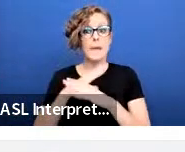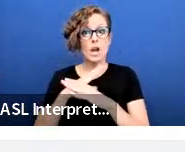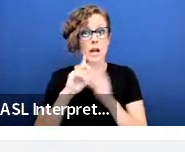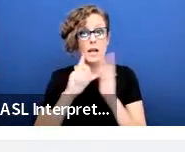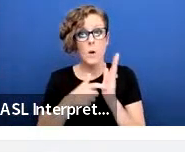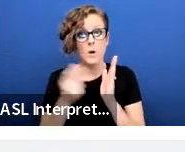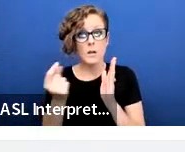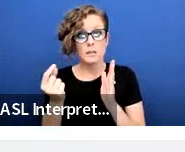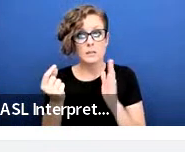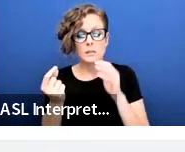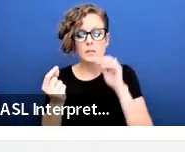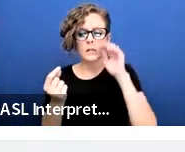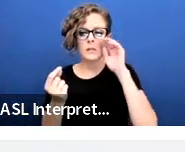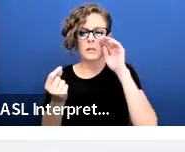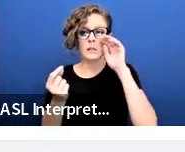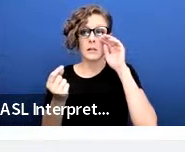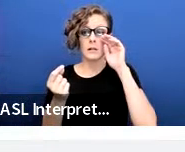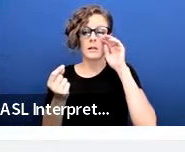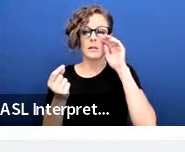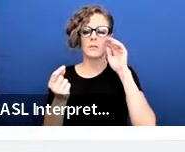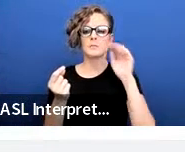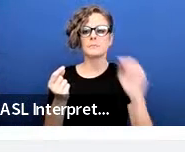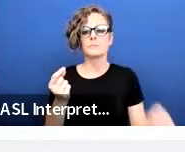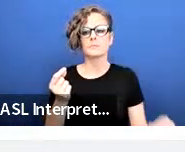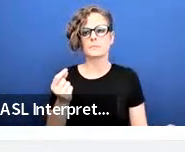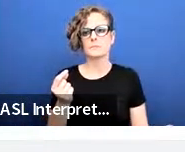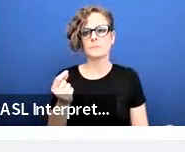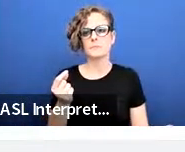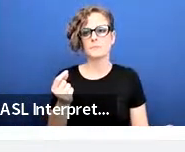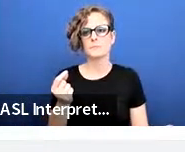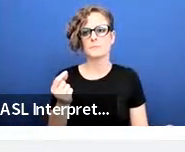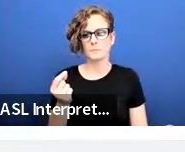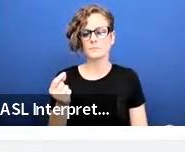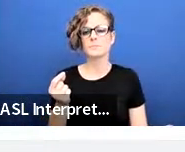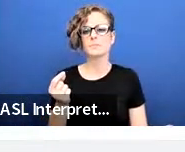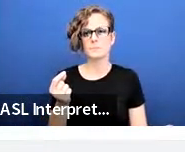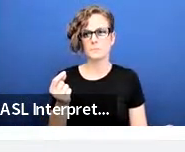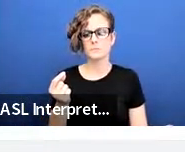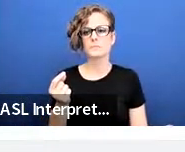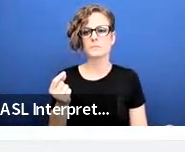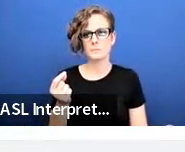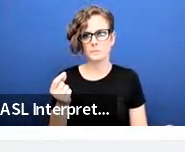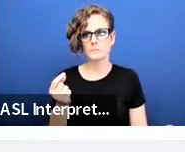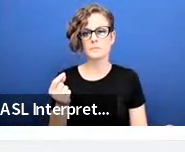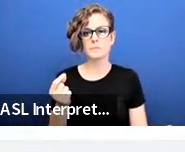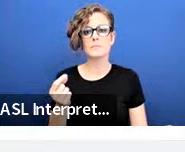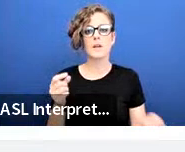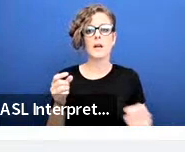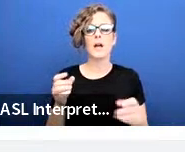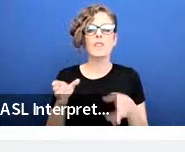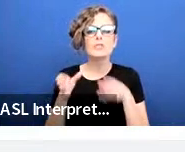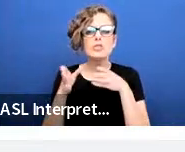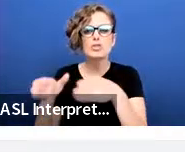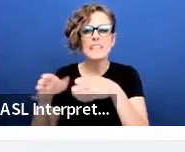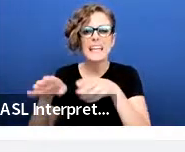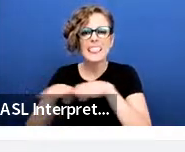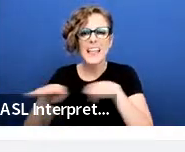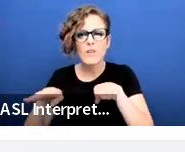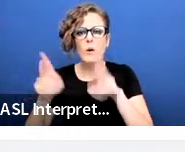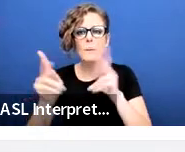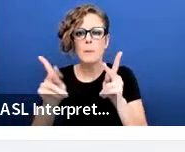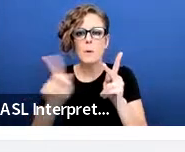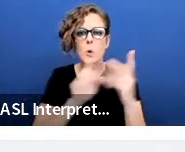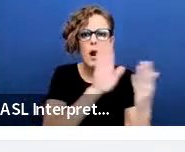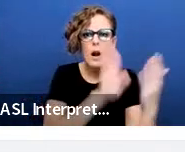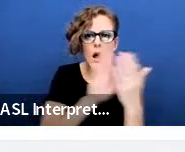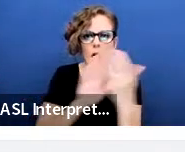is that the sustainability at scale of all of the street level folks that, you know, Kim